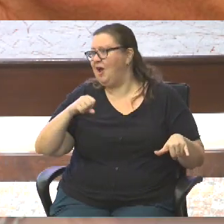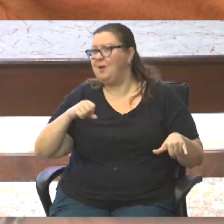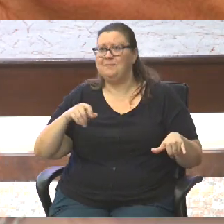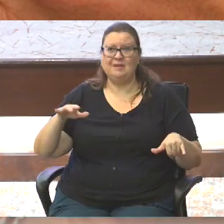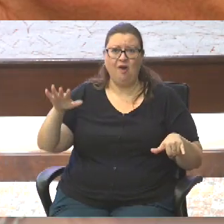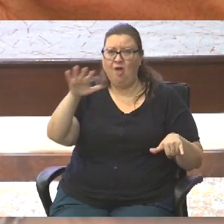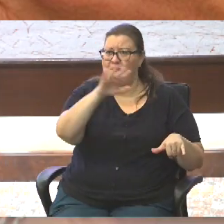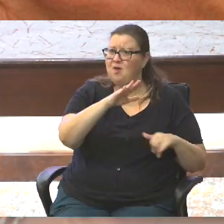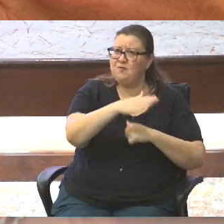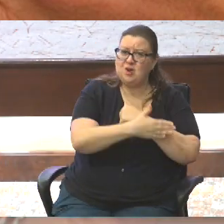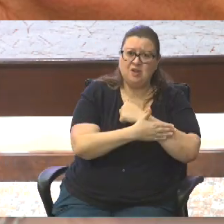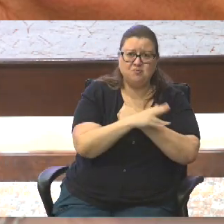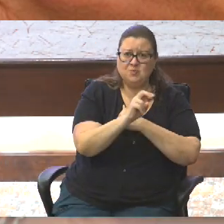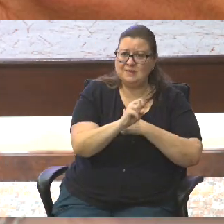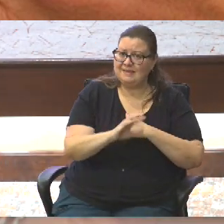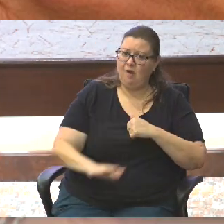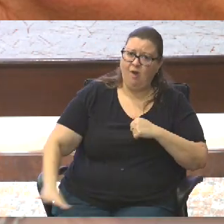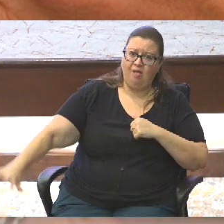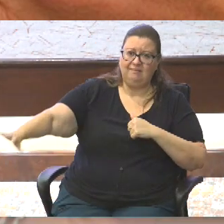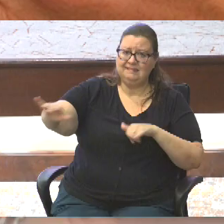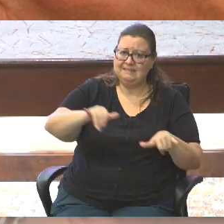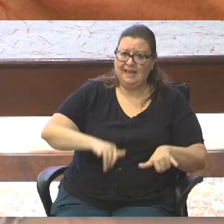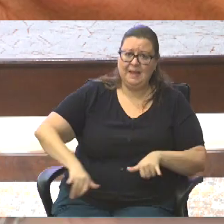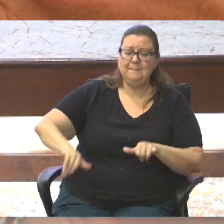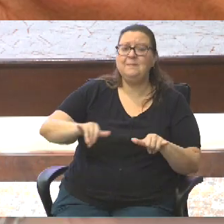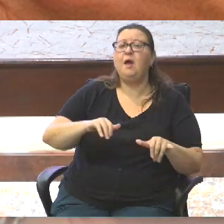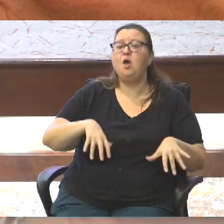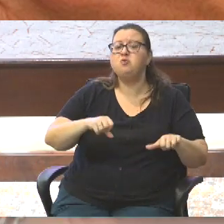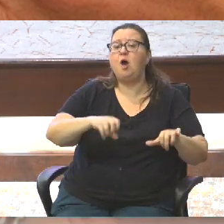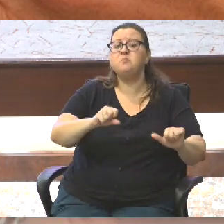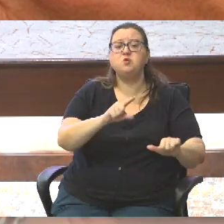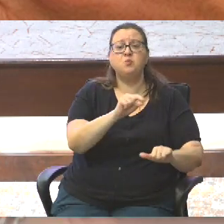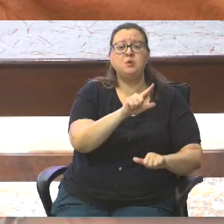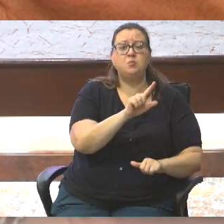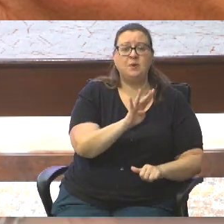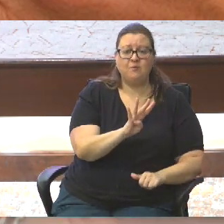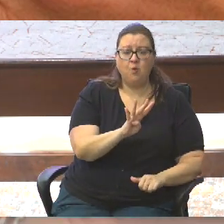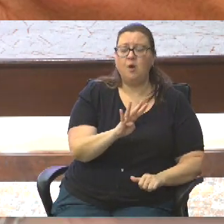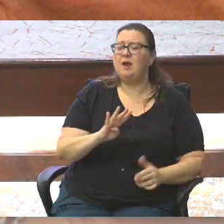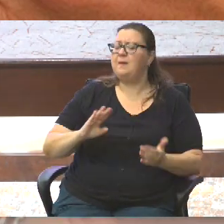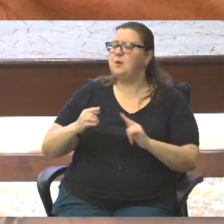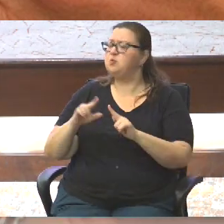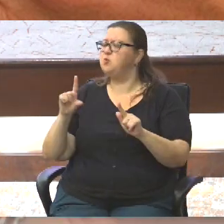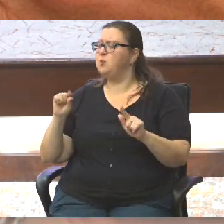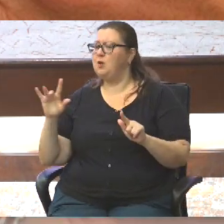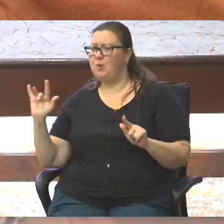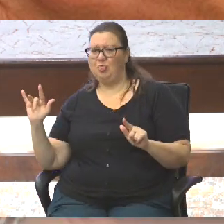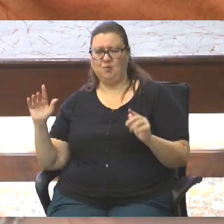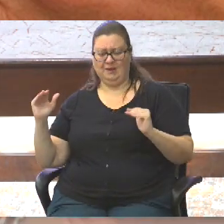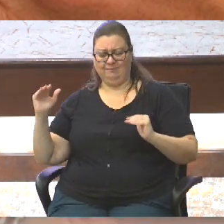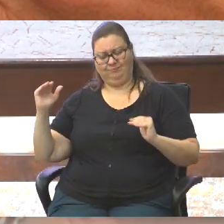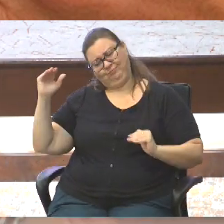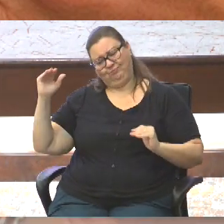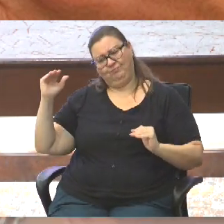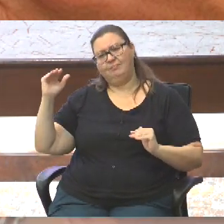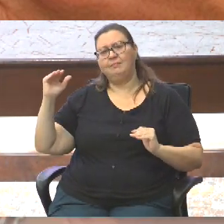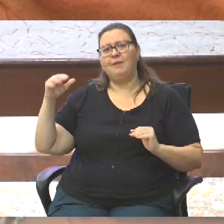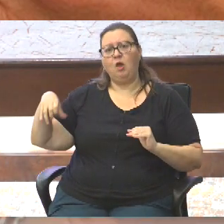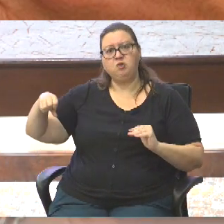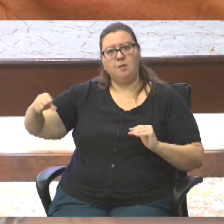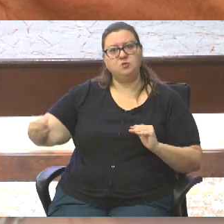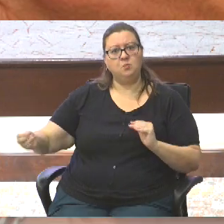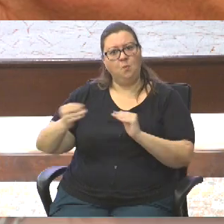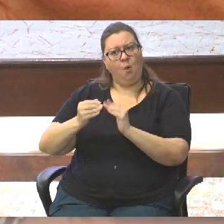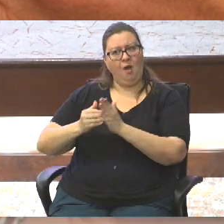trends. We have seen lower adoptions in 2024 than in 2023. We are seeing increased